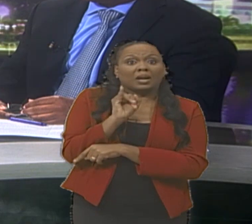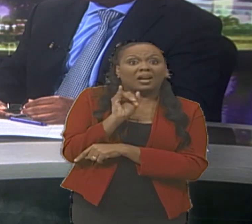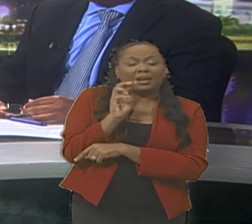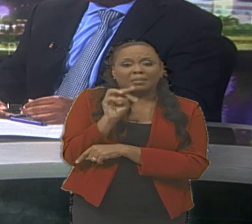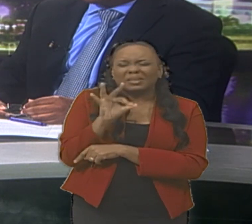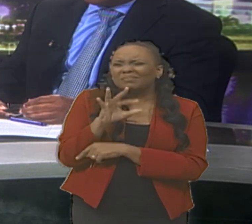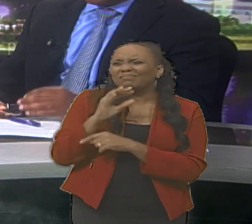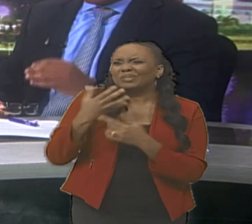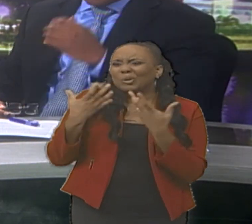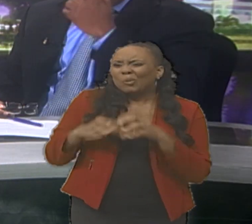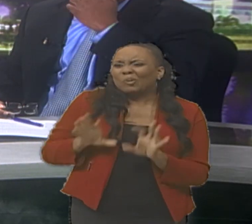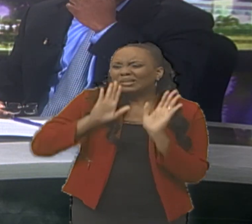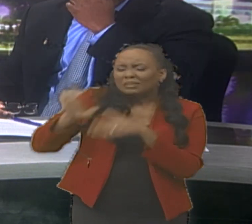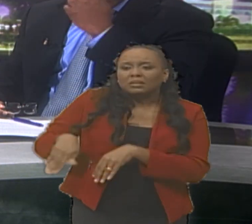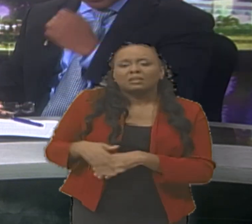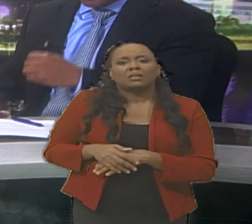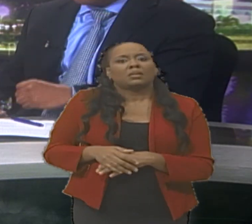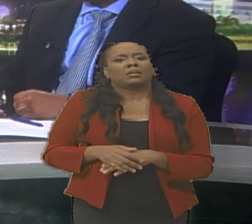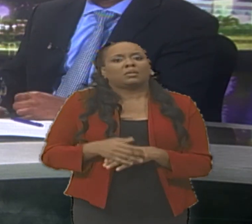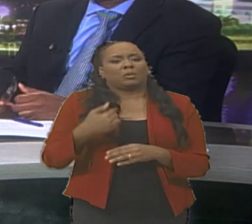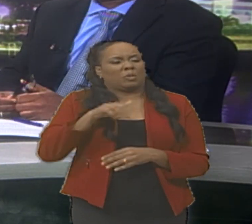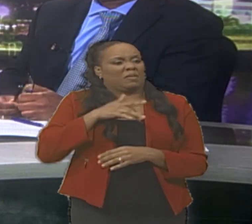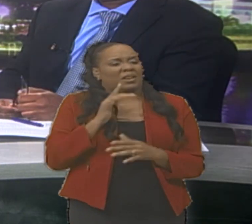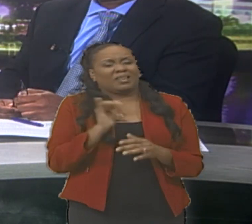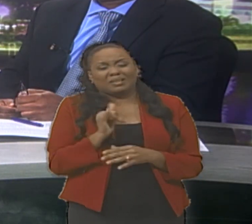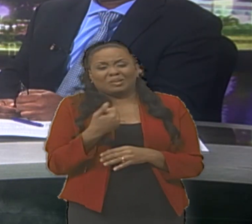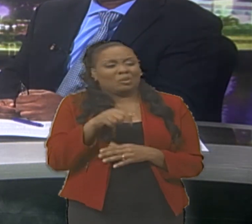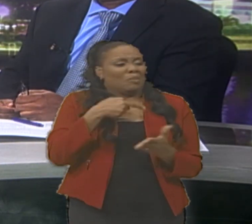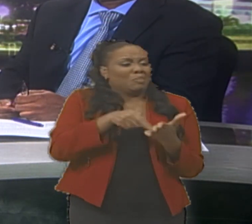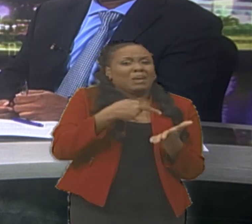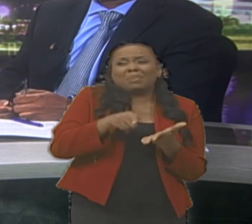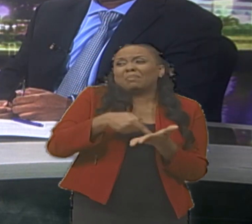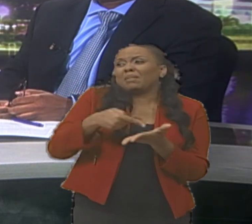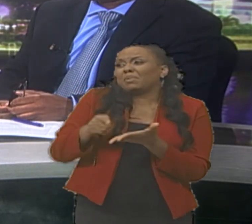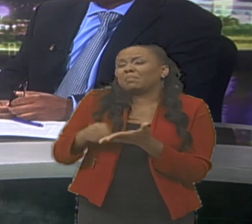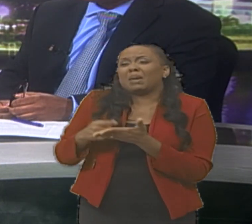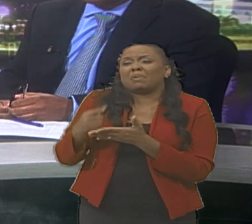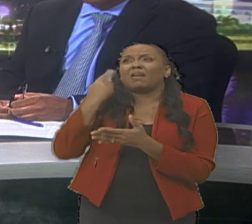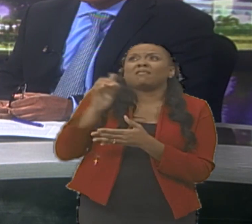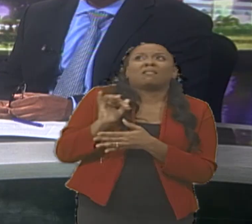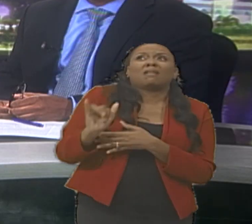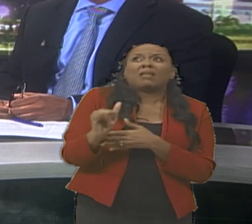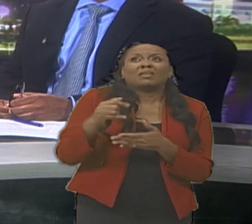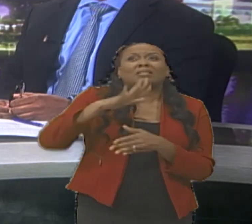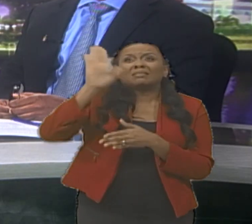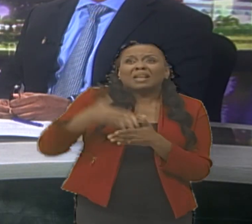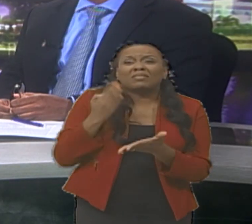like if you'll be paying back forever, your children, your grandchildren. So what are the conditionalities?